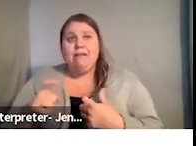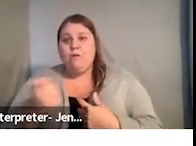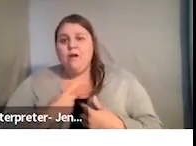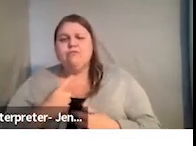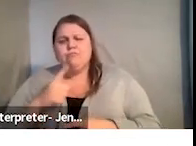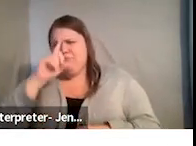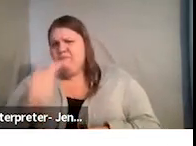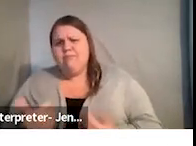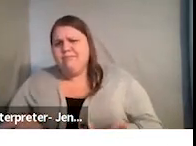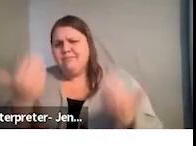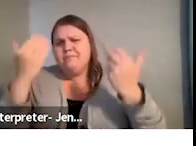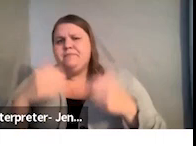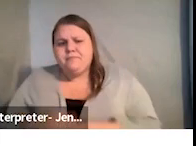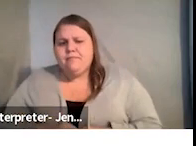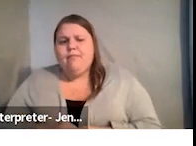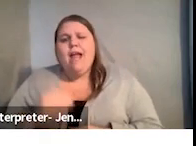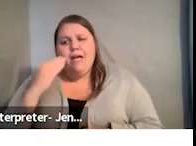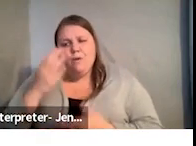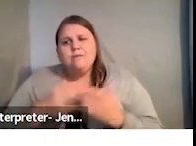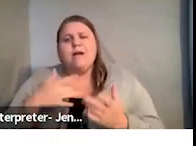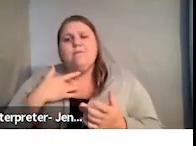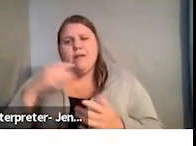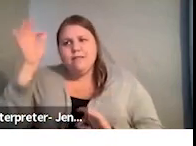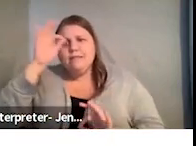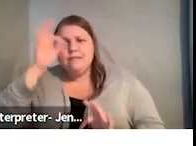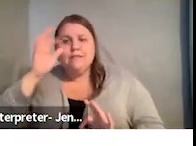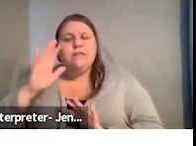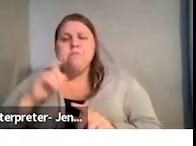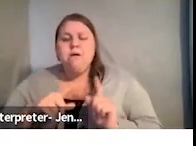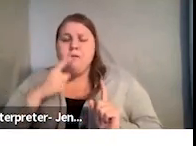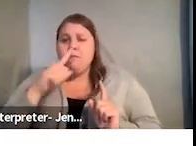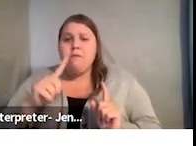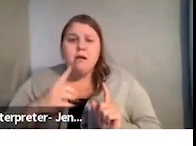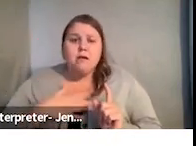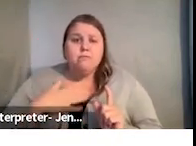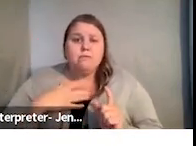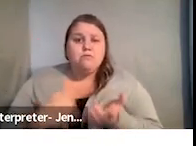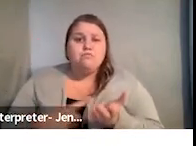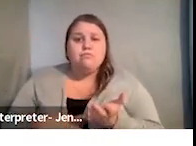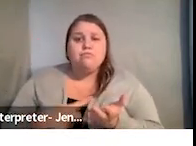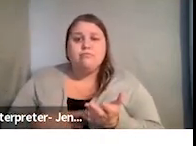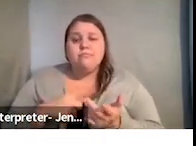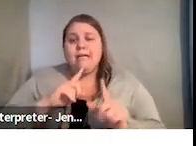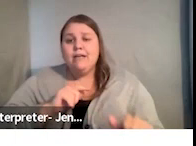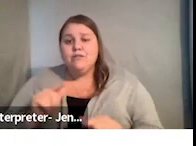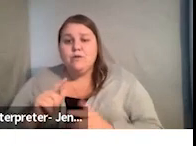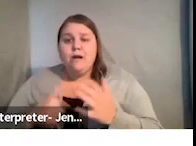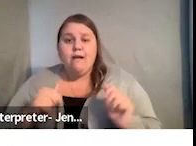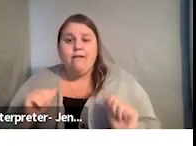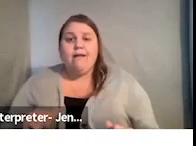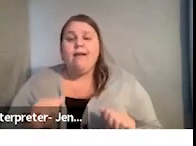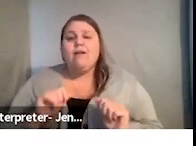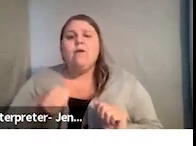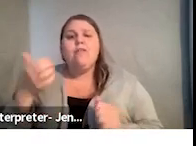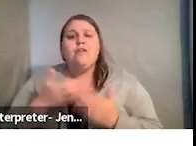that are very much unknown right now, but I'm happy to answer anything. And of course, we have other